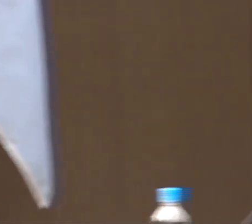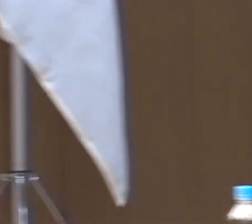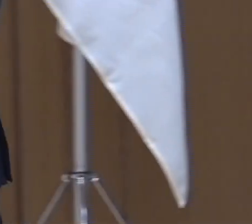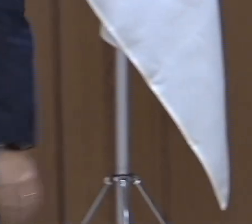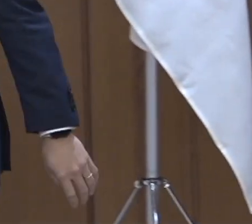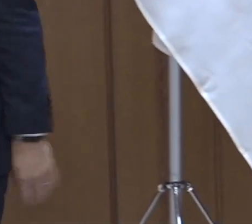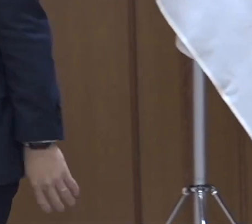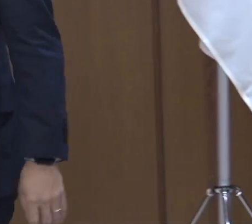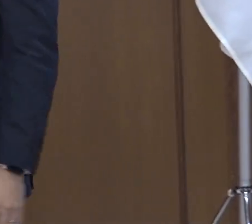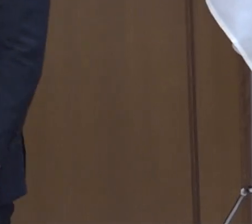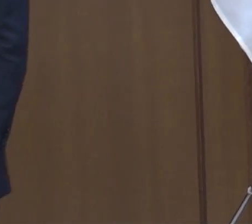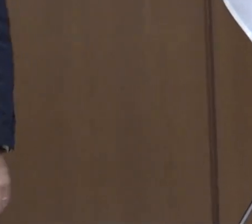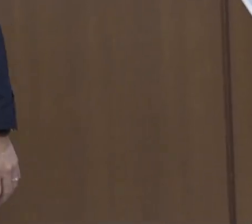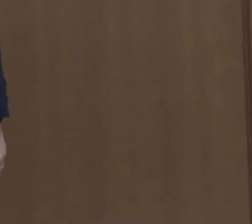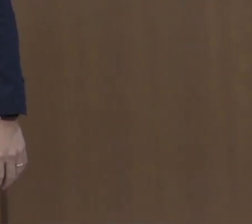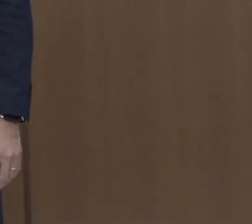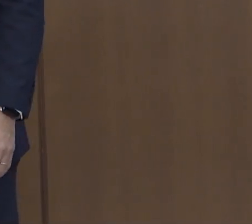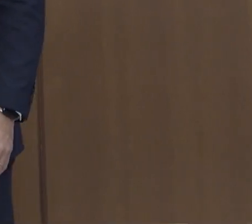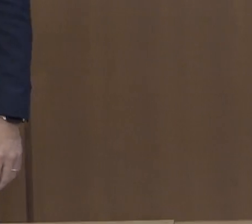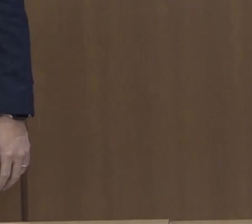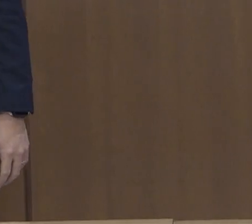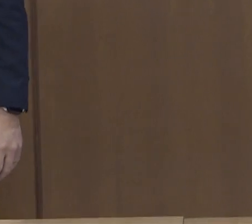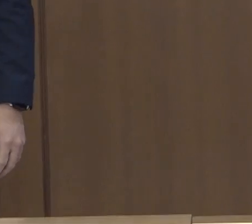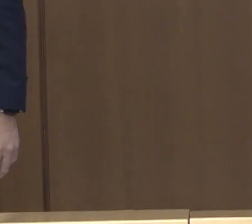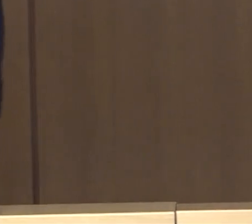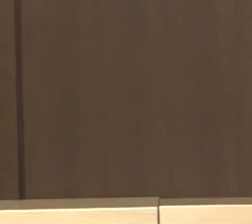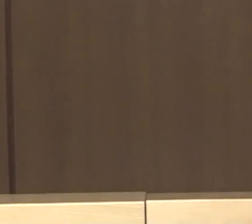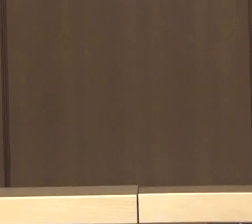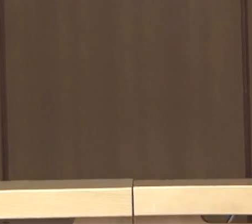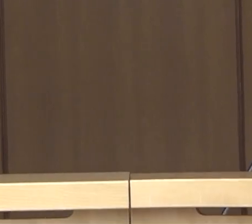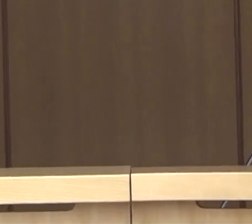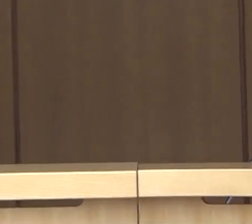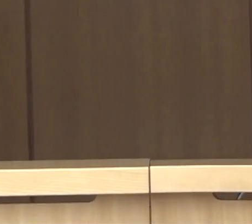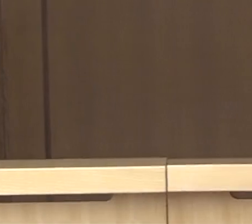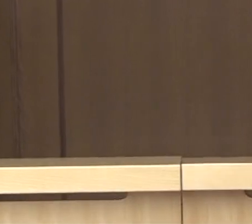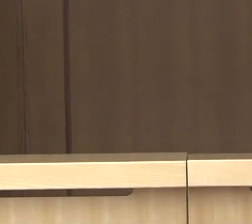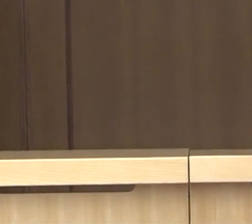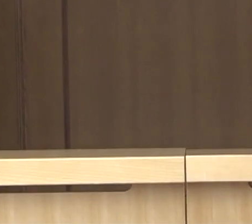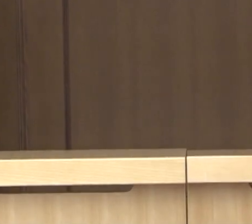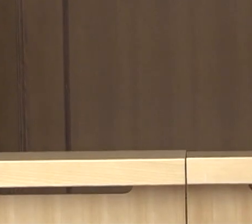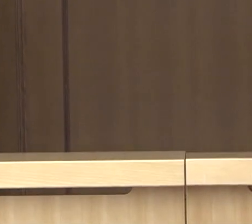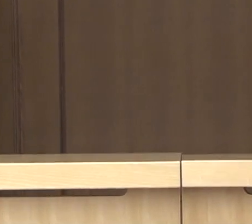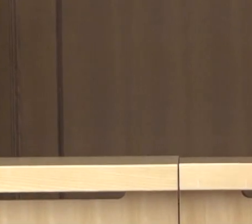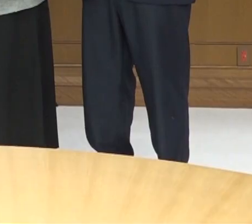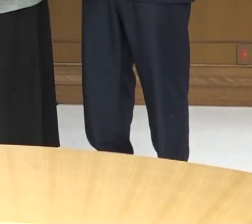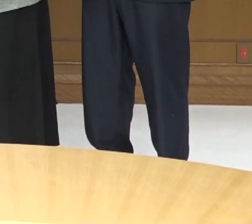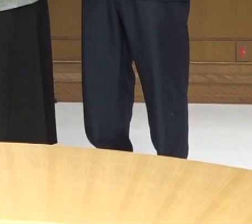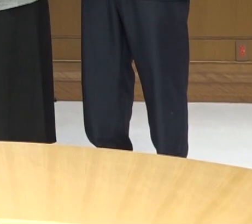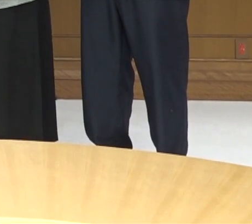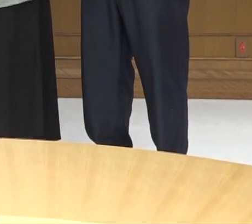Our conversations were centered on enhancing maritime resilience and exploring